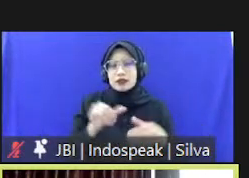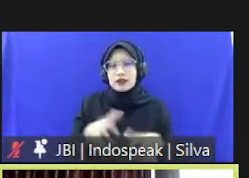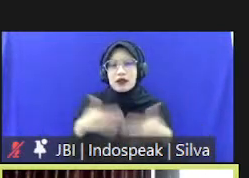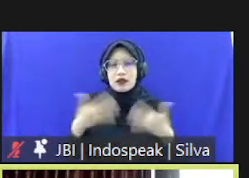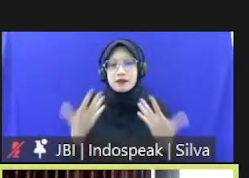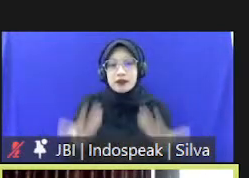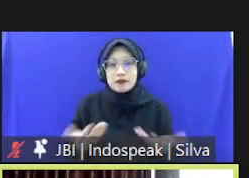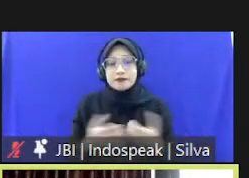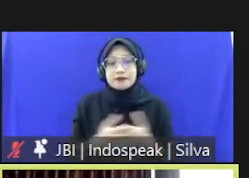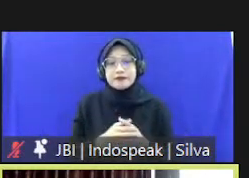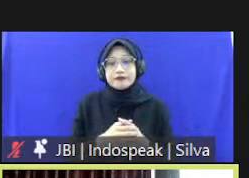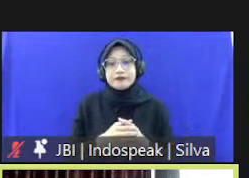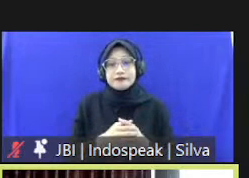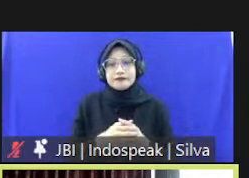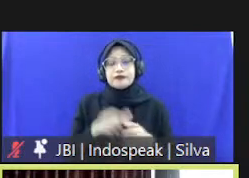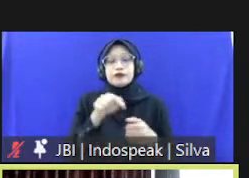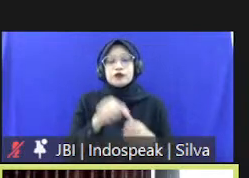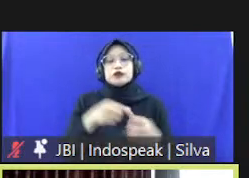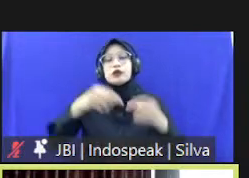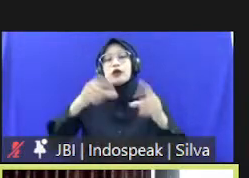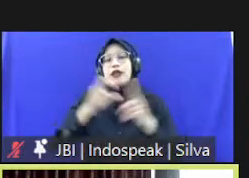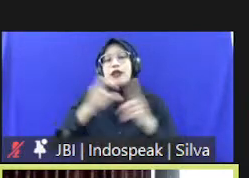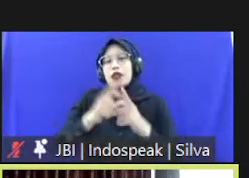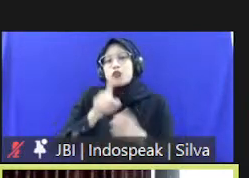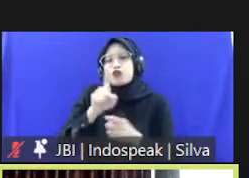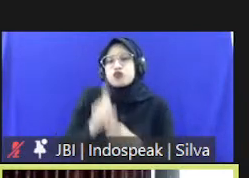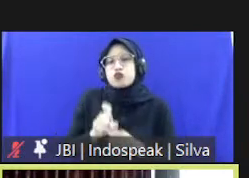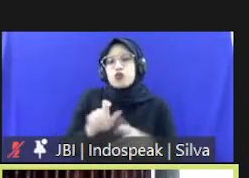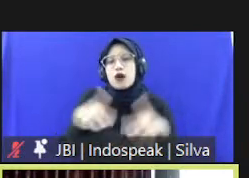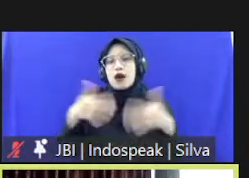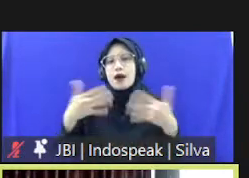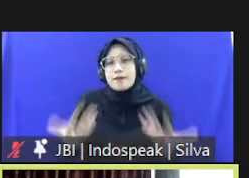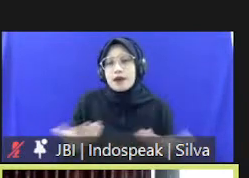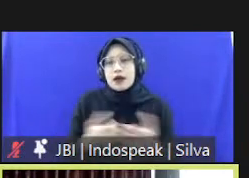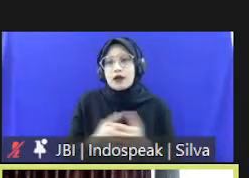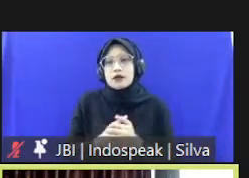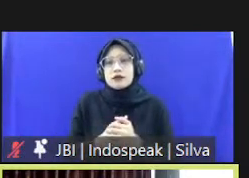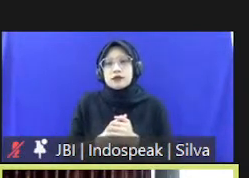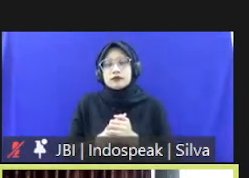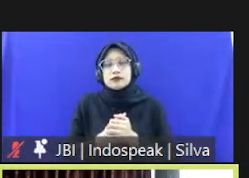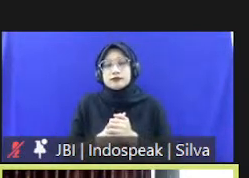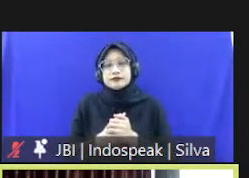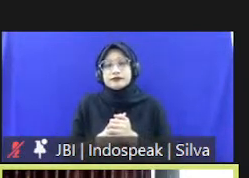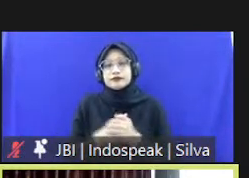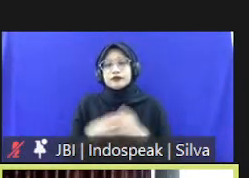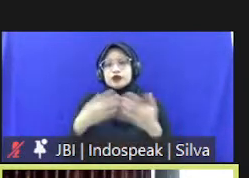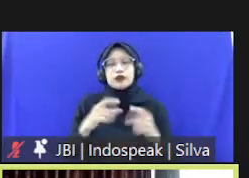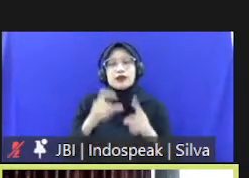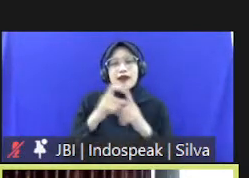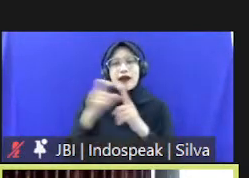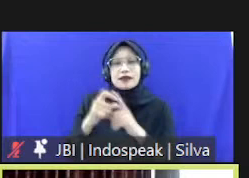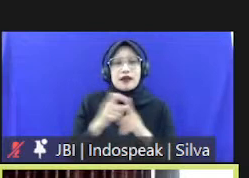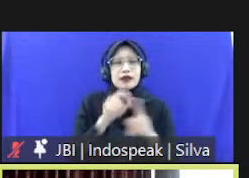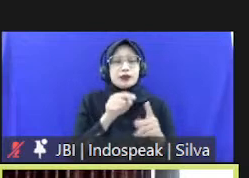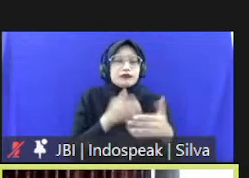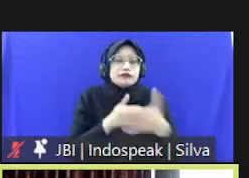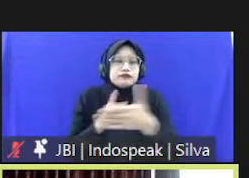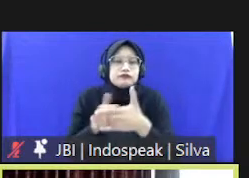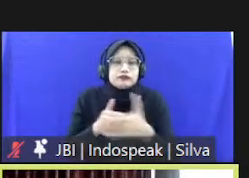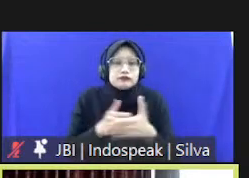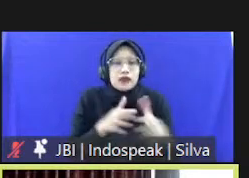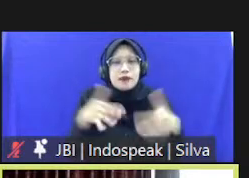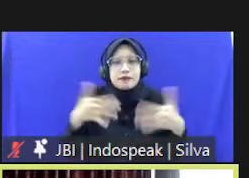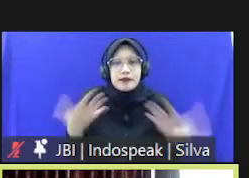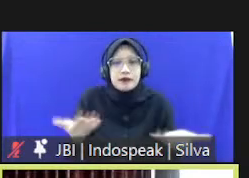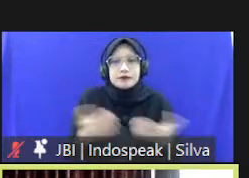about the data needs, transparency, presentation, how the discrepancy occurs, and also the absence of the essential data.